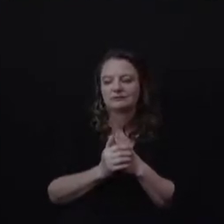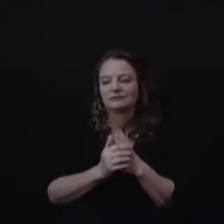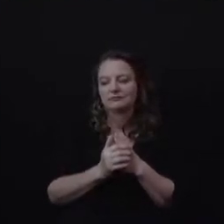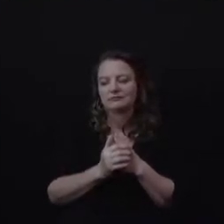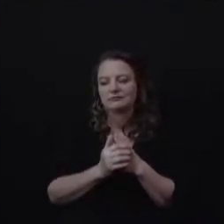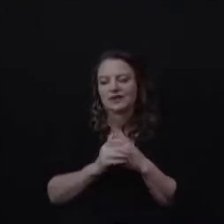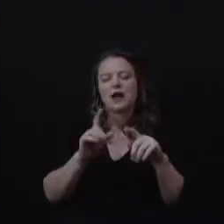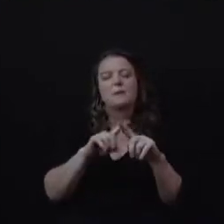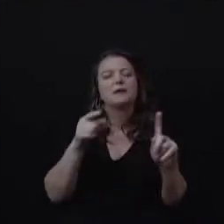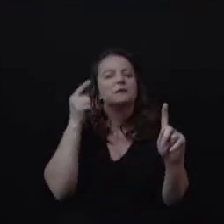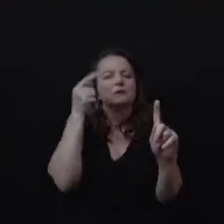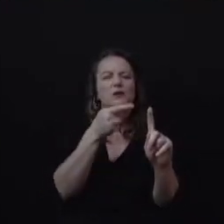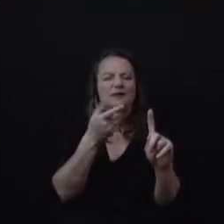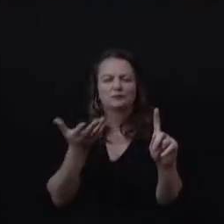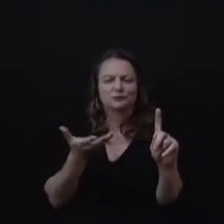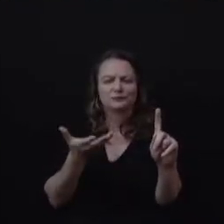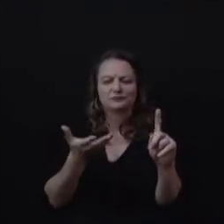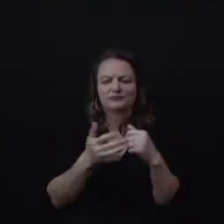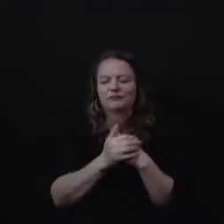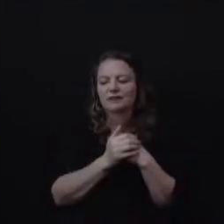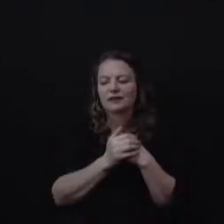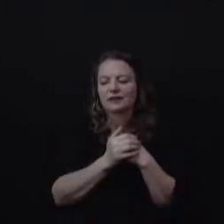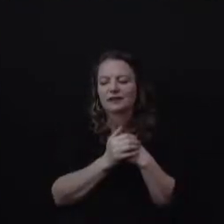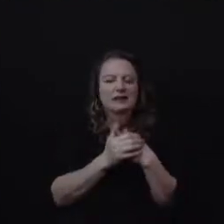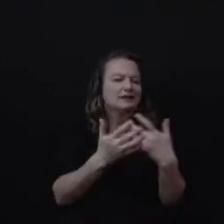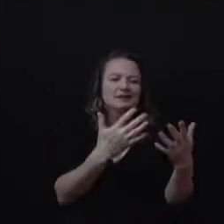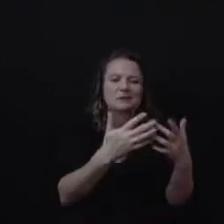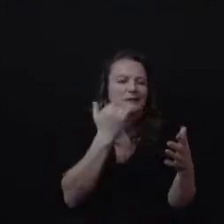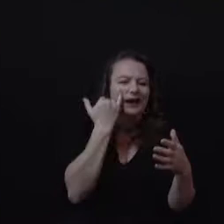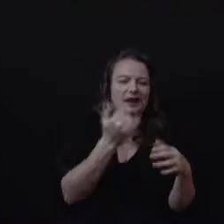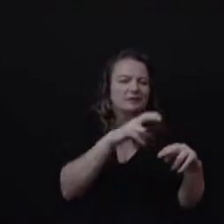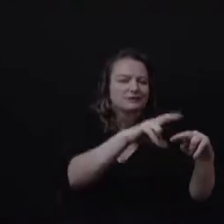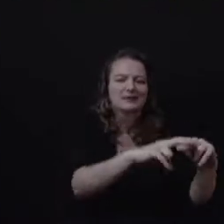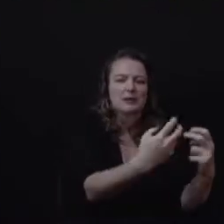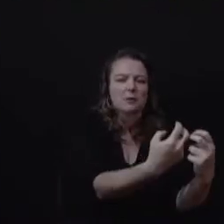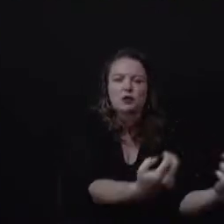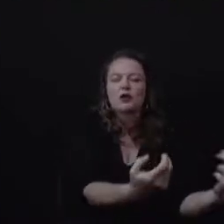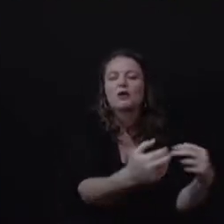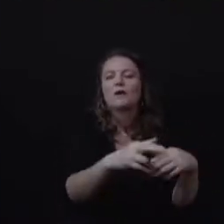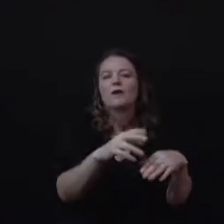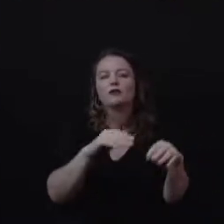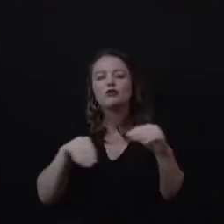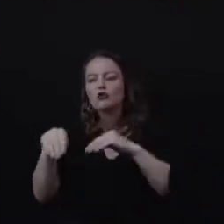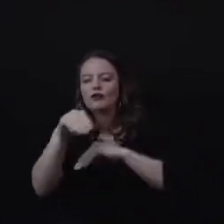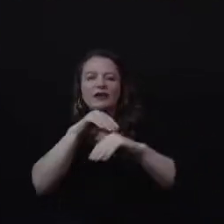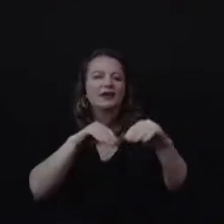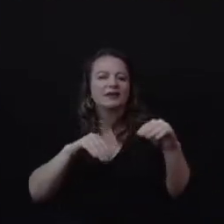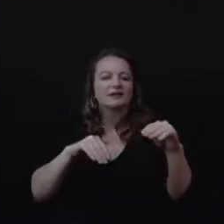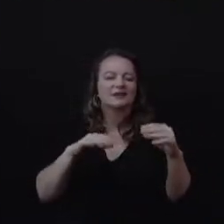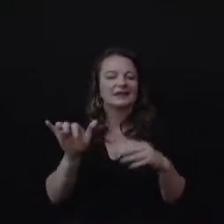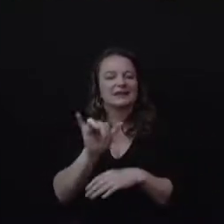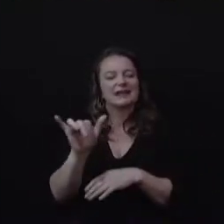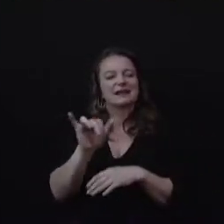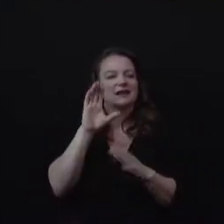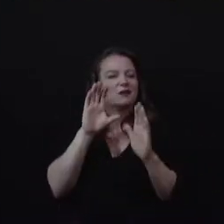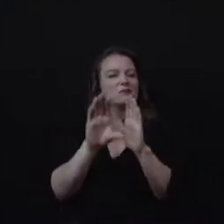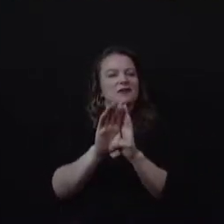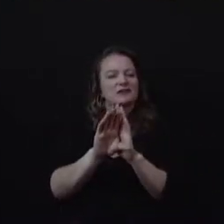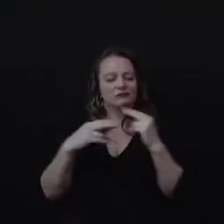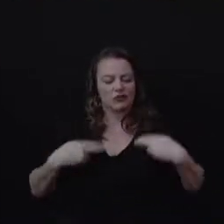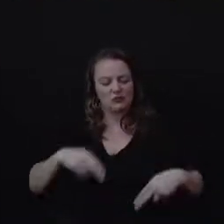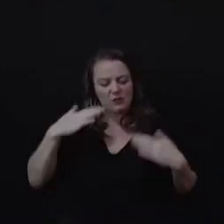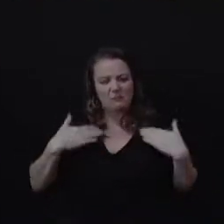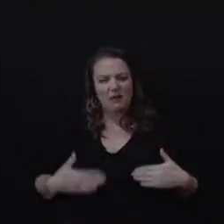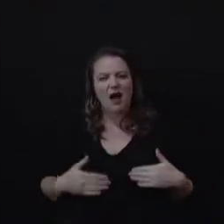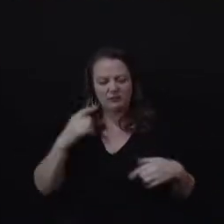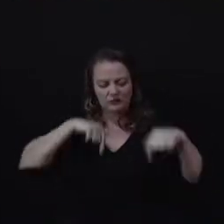But the point is this: whether we are all in the pews, whether we are moving, and it's kind of like a picture of a human body with a circulatory system where